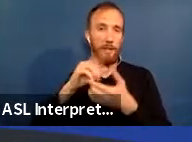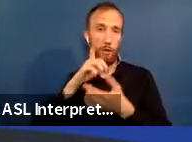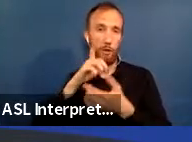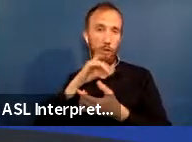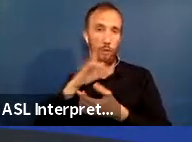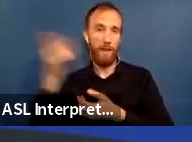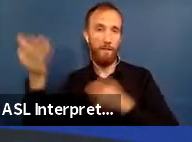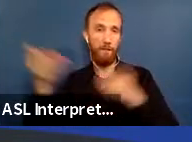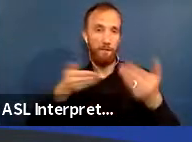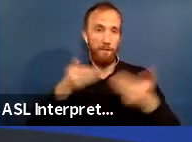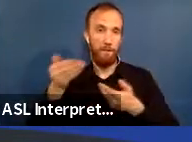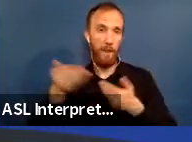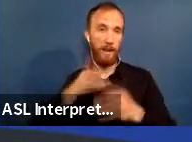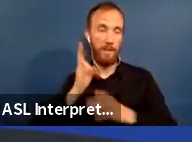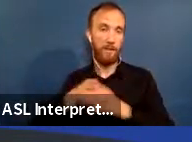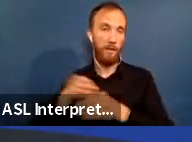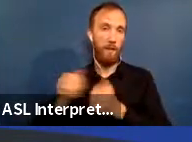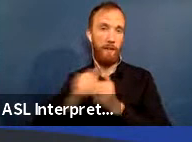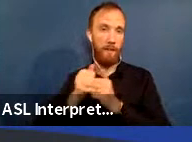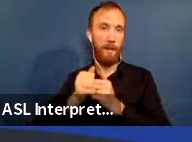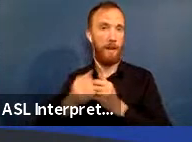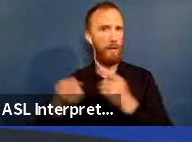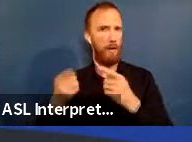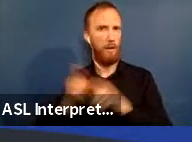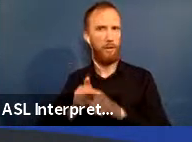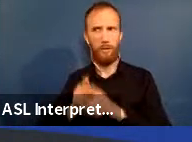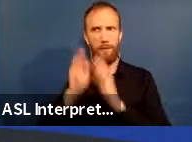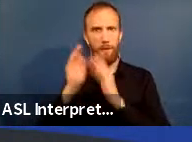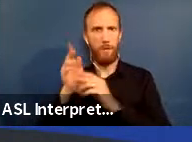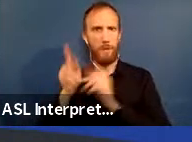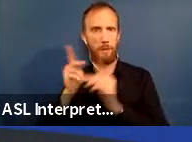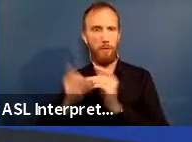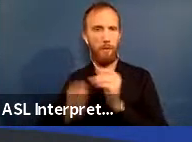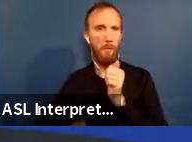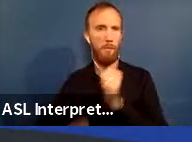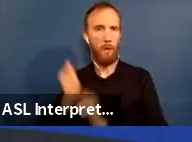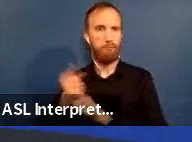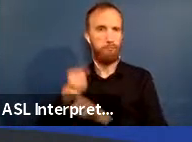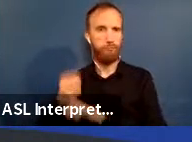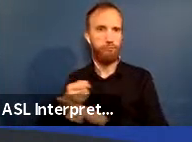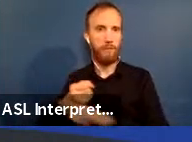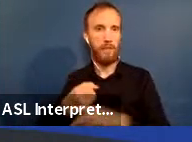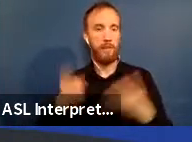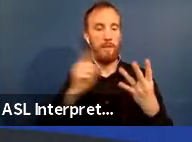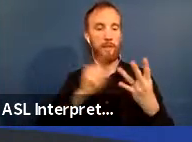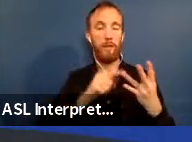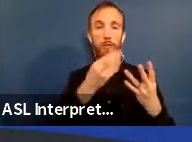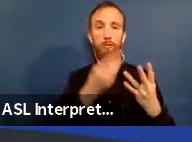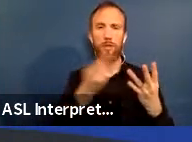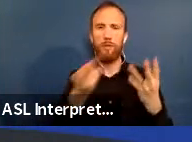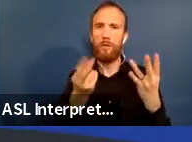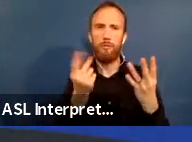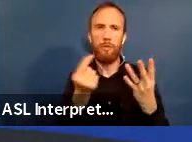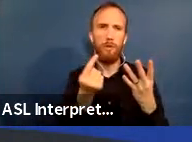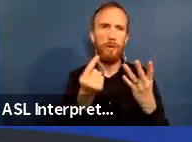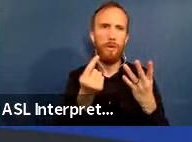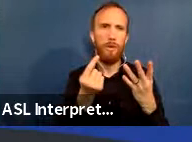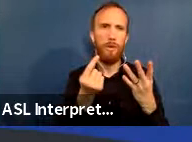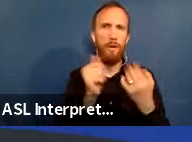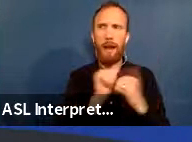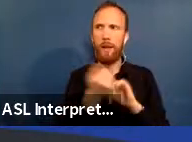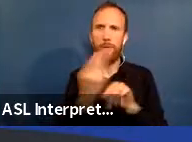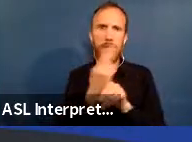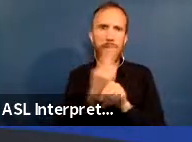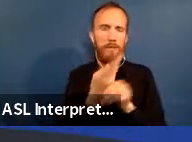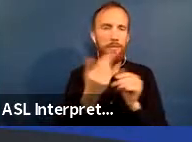especially prioritizing those most impacted. Resource equity says, where are my resources now? Where do they need to be? How do we need to draw in